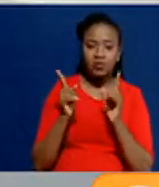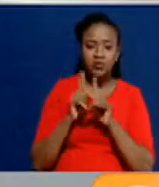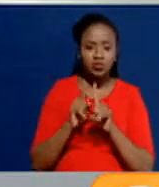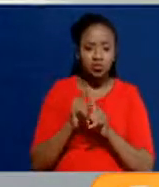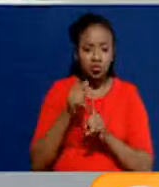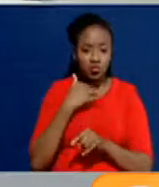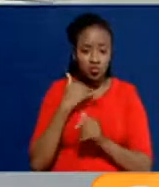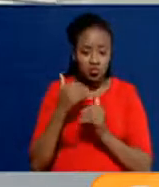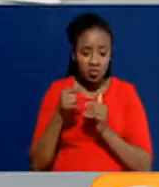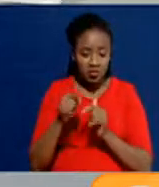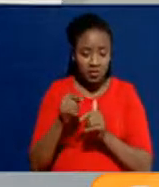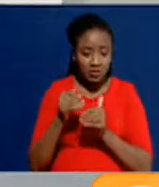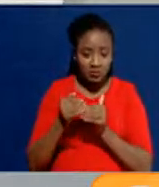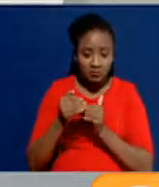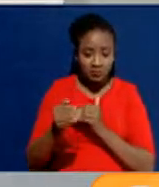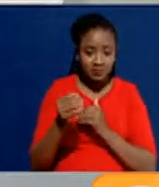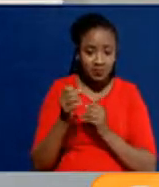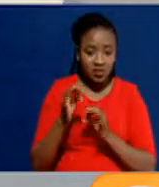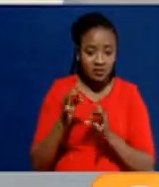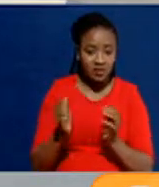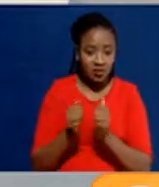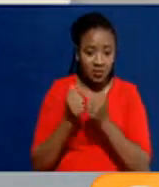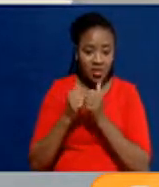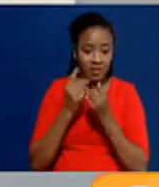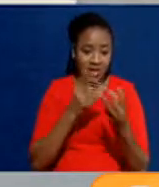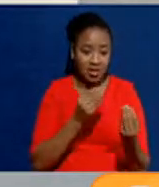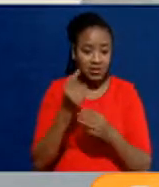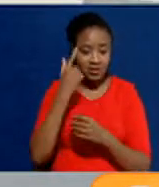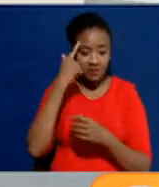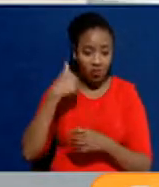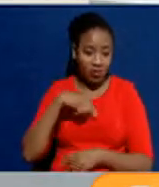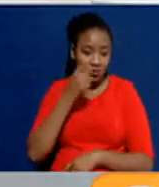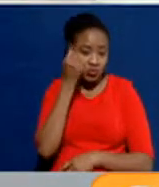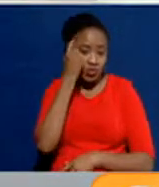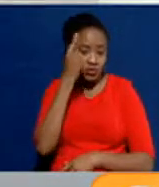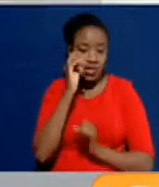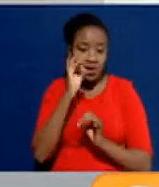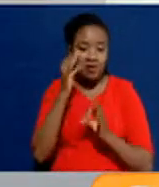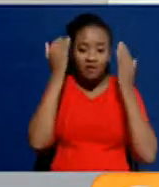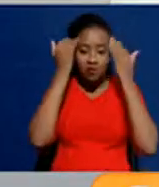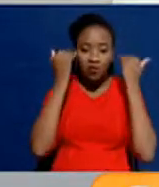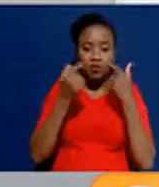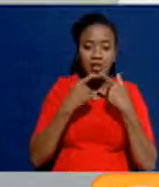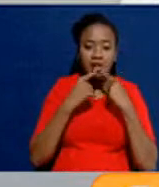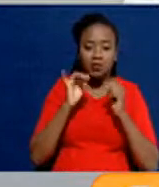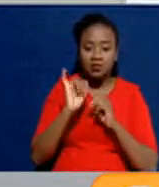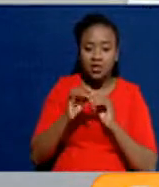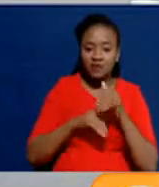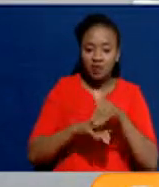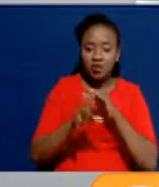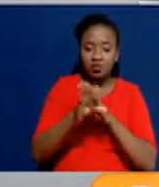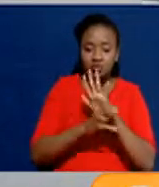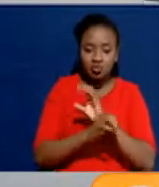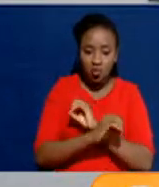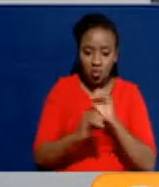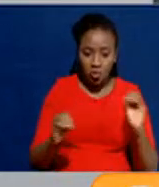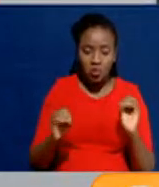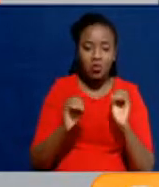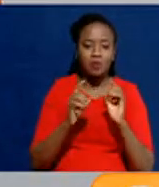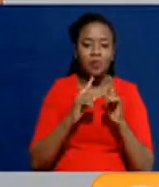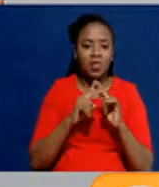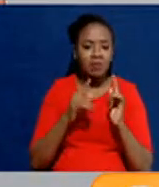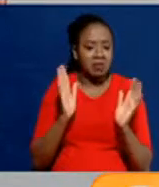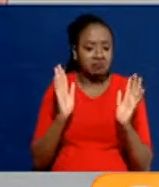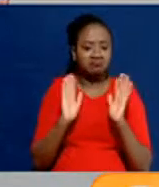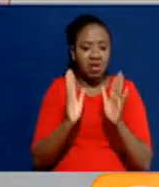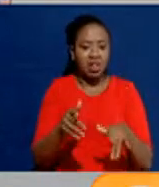easy to understand if the courts had declared it unconstitutional? But I do recall they allowed them to continue,